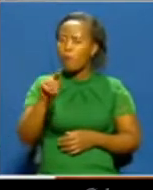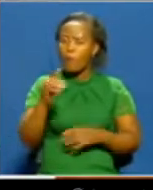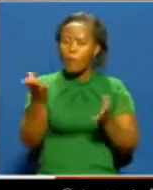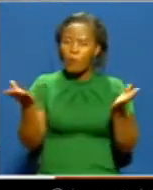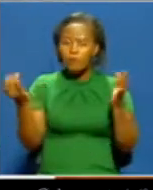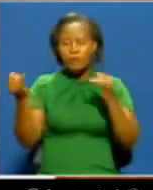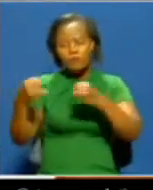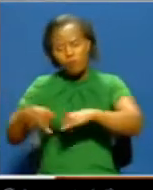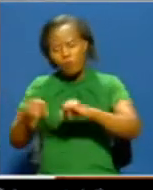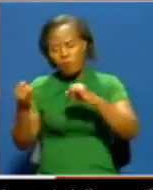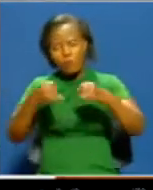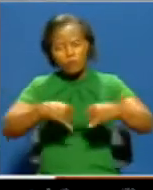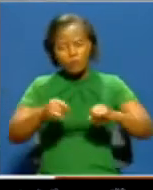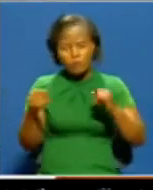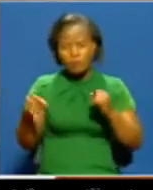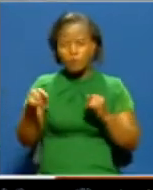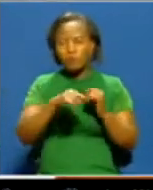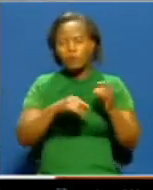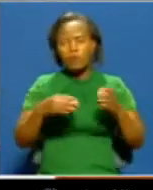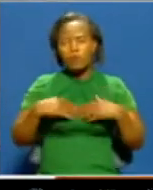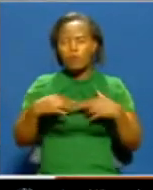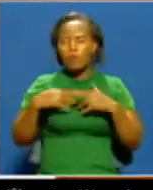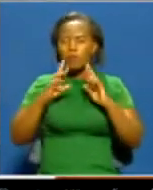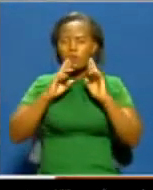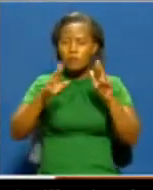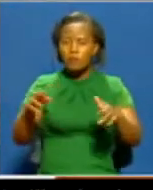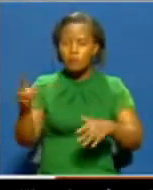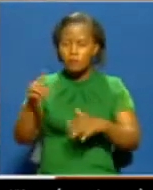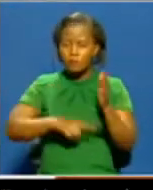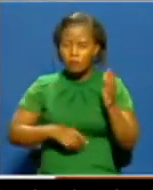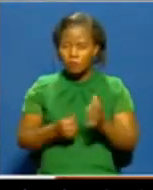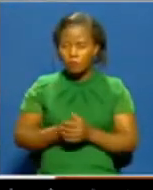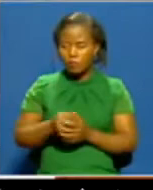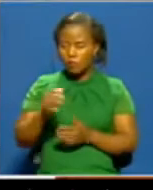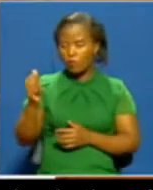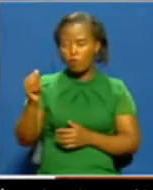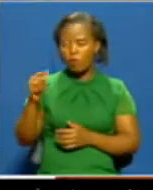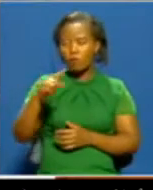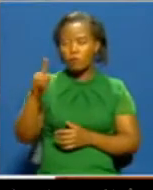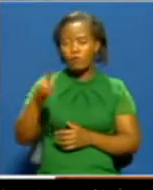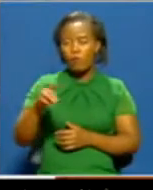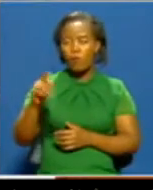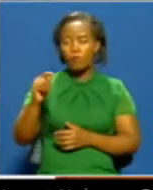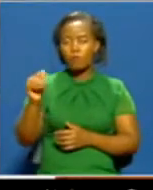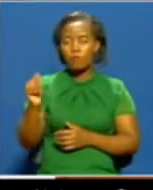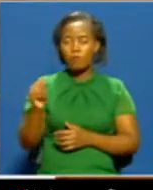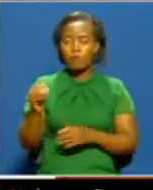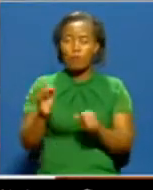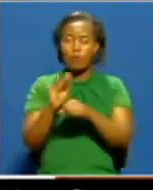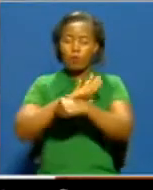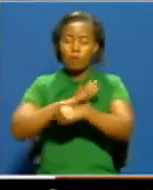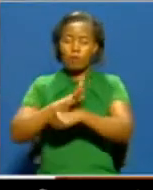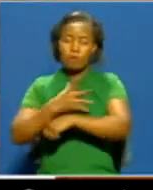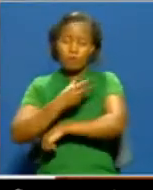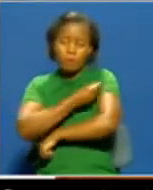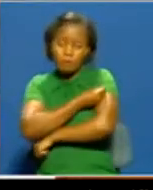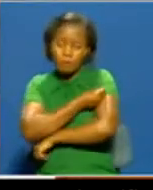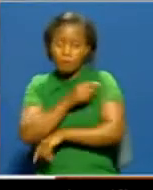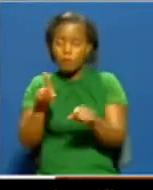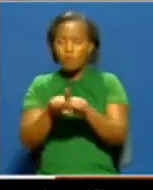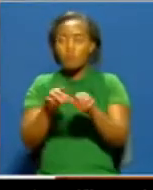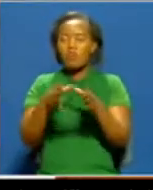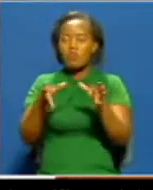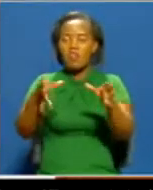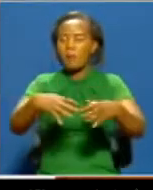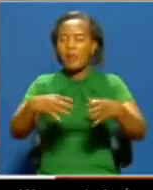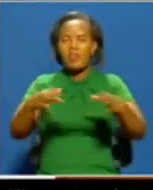it's actually, there was a report that the AstraZeneca, that is maybe the countries that benefited from the COVID shield, then that is not